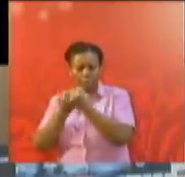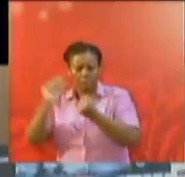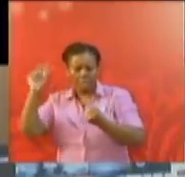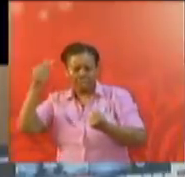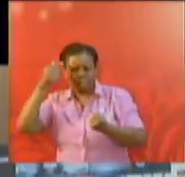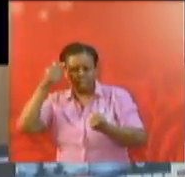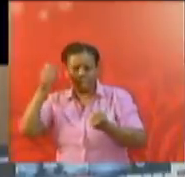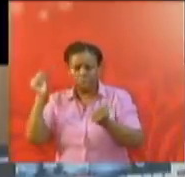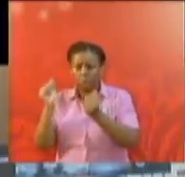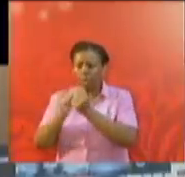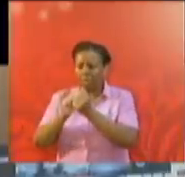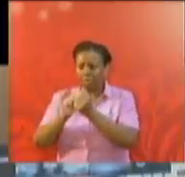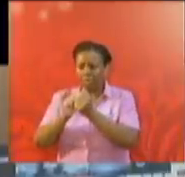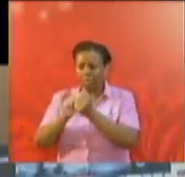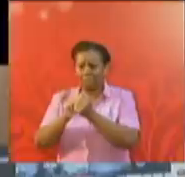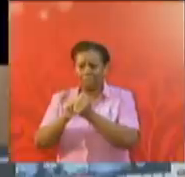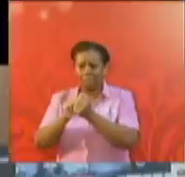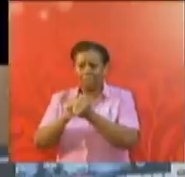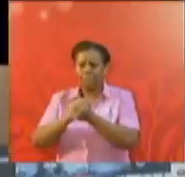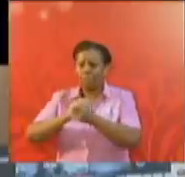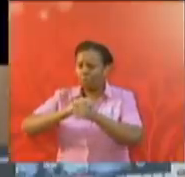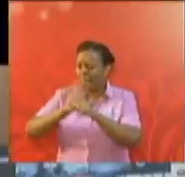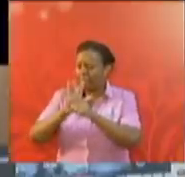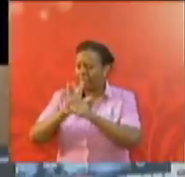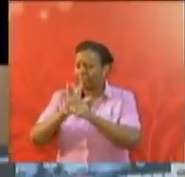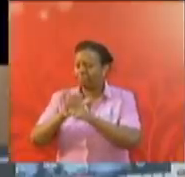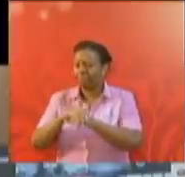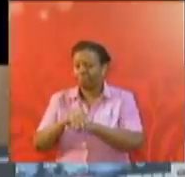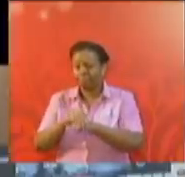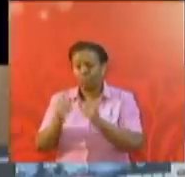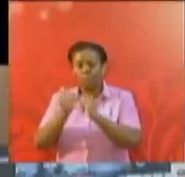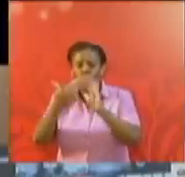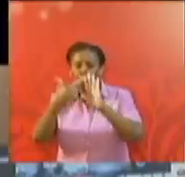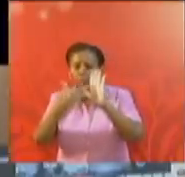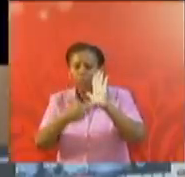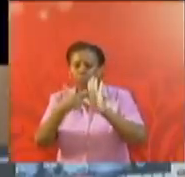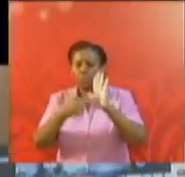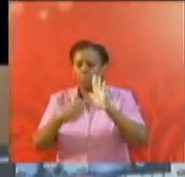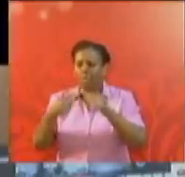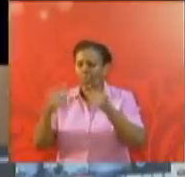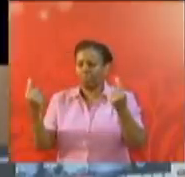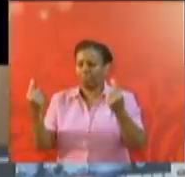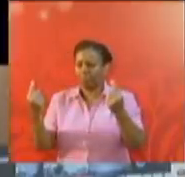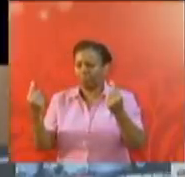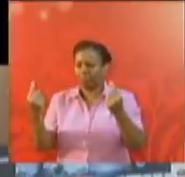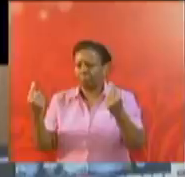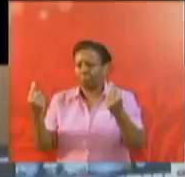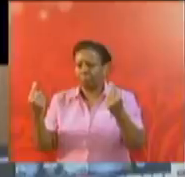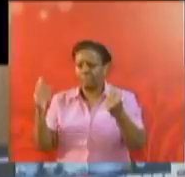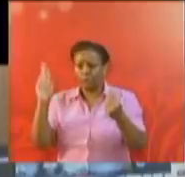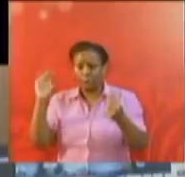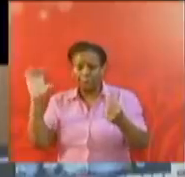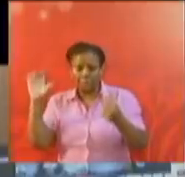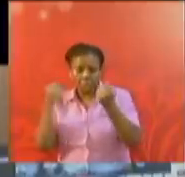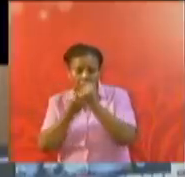often, we hear comments and statements that are in complete variance to the messaging of the ministry, and we're not just talking